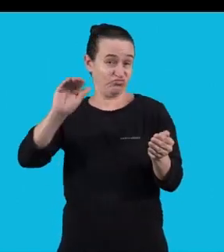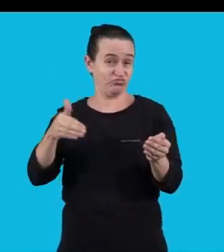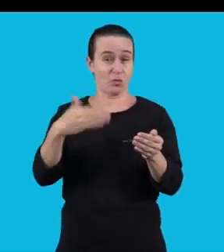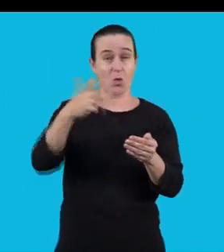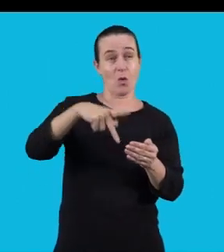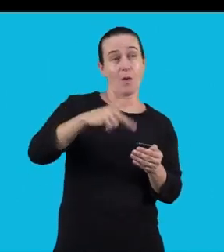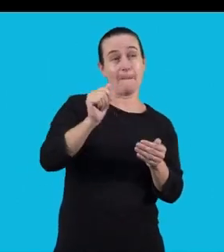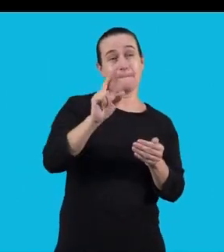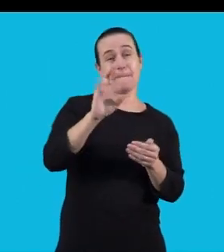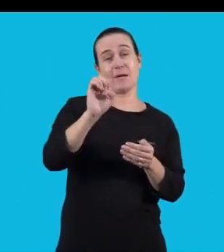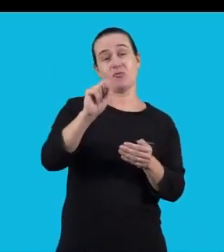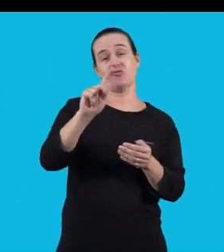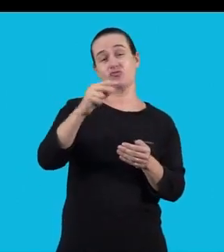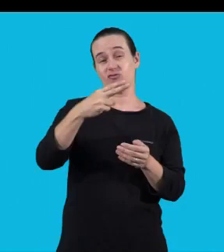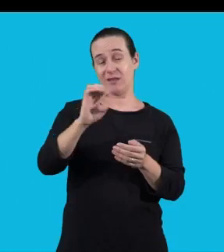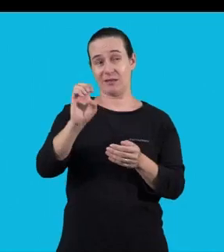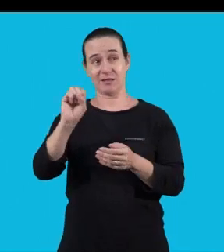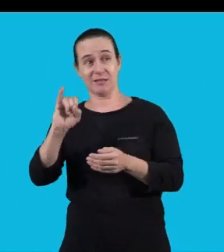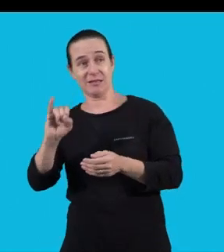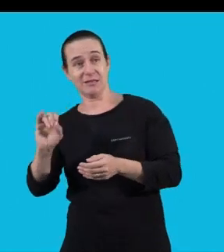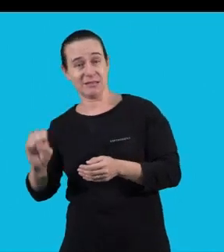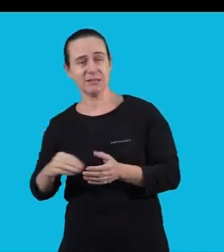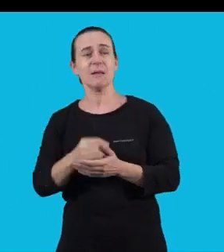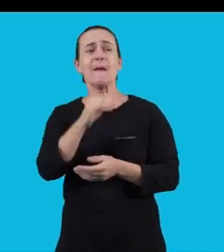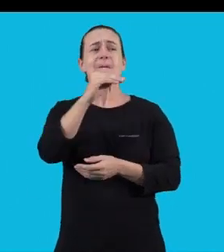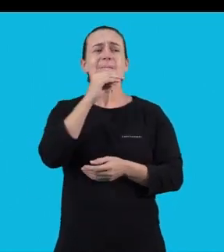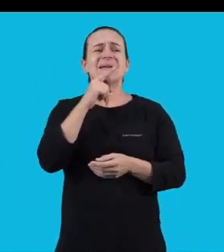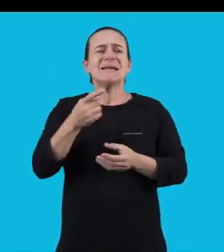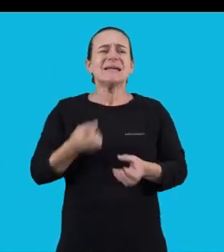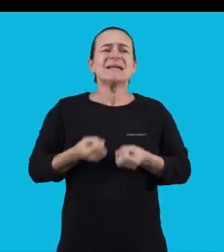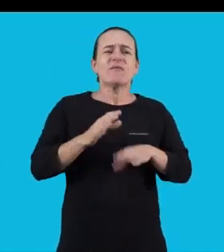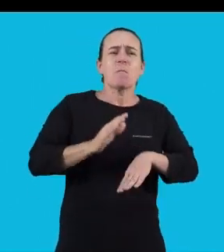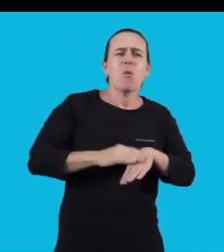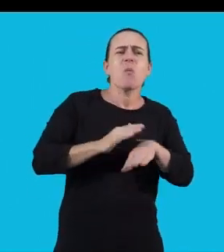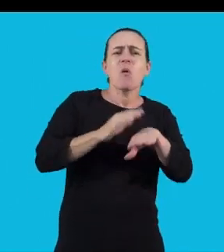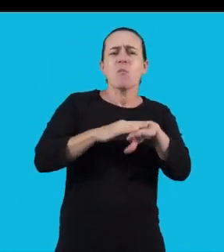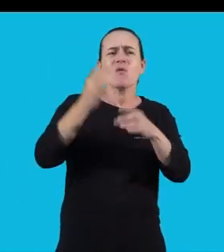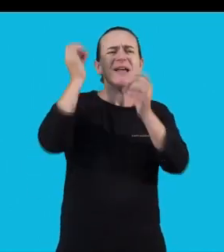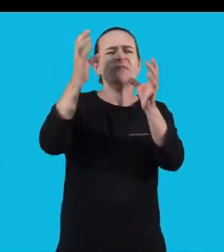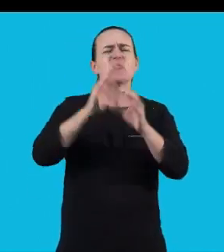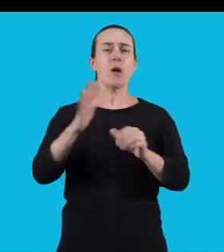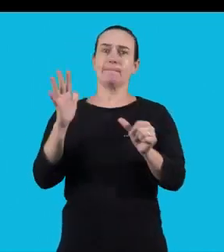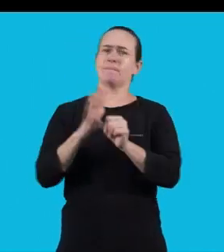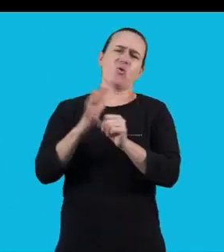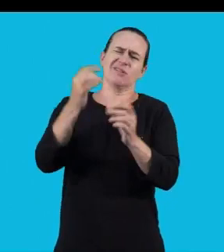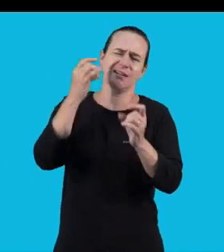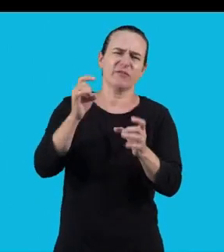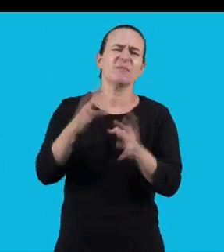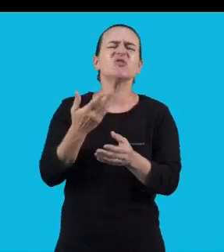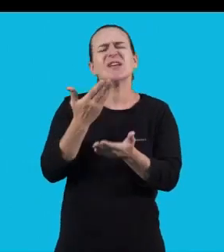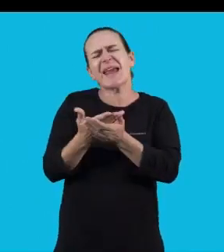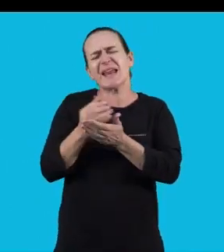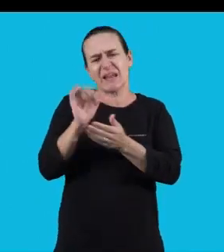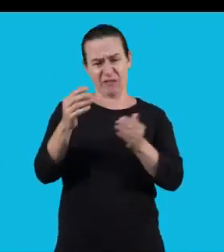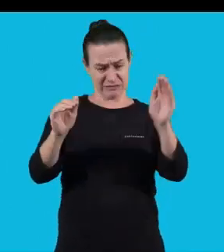non-essential information to a sentence. You identify it by the idea that they contain information that could be